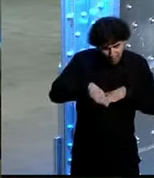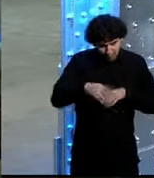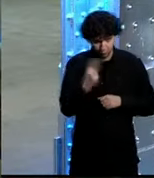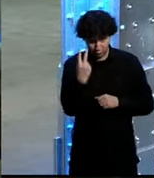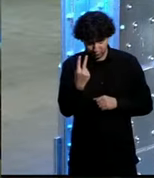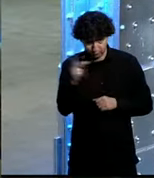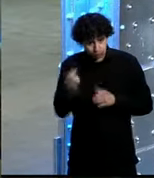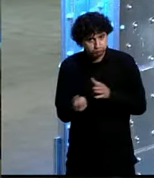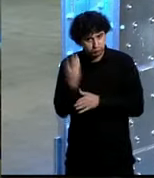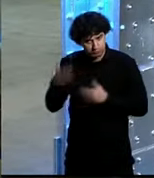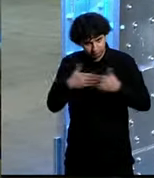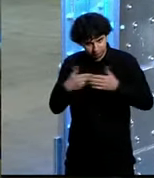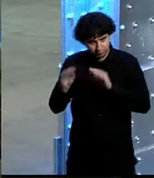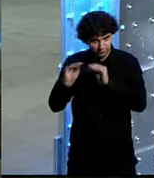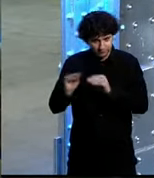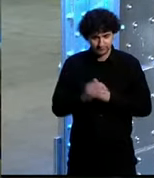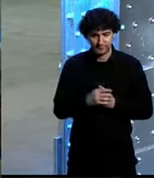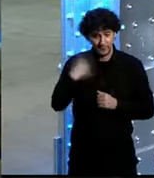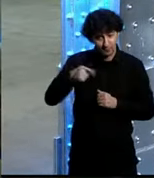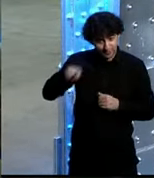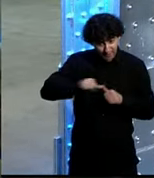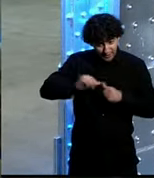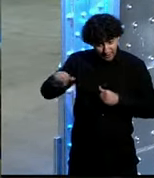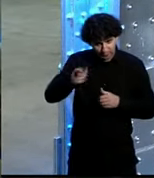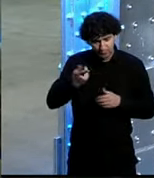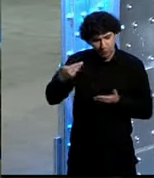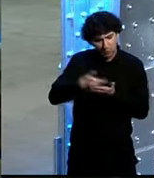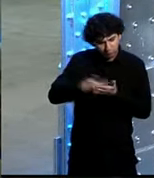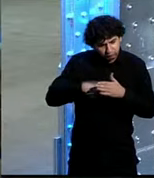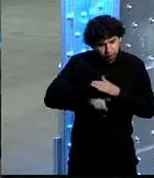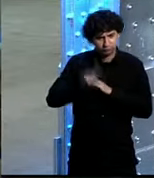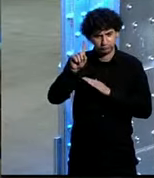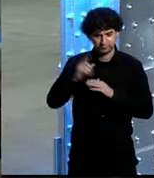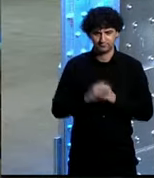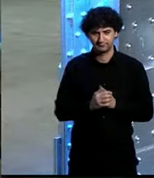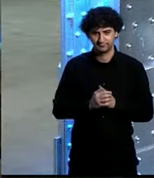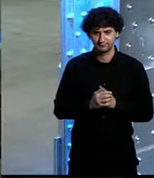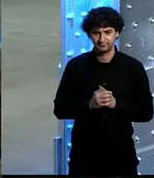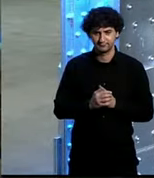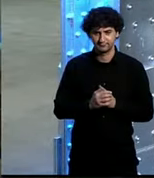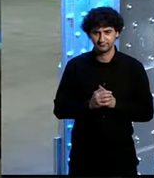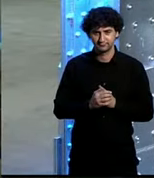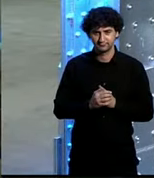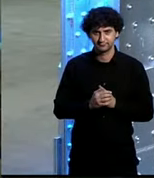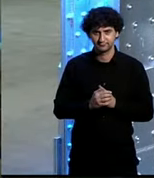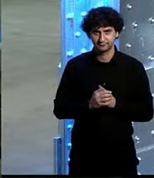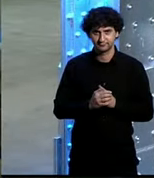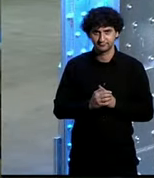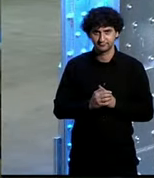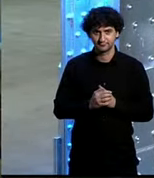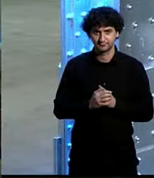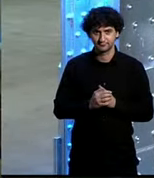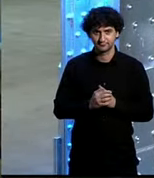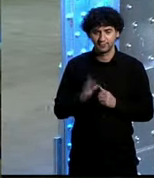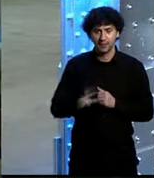script writers, many people. And all these people add value, and this is the